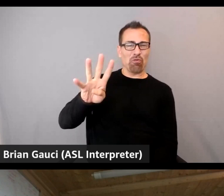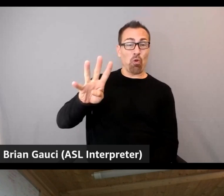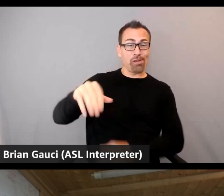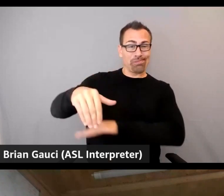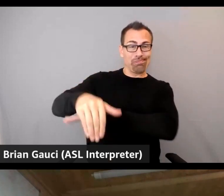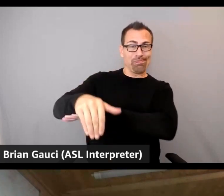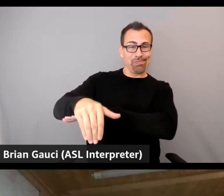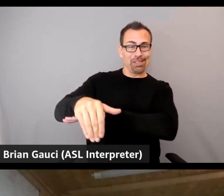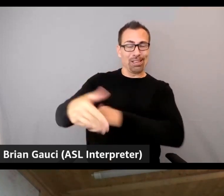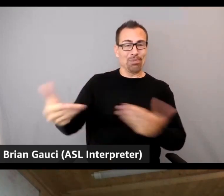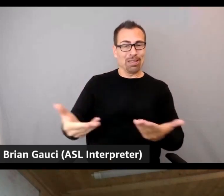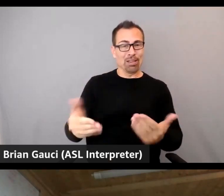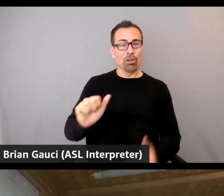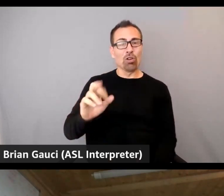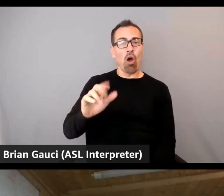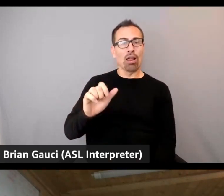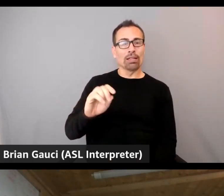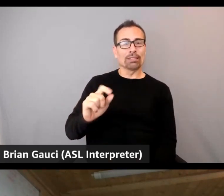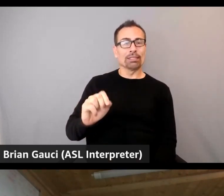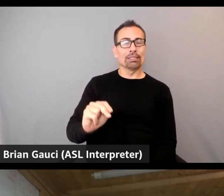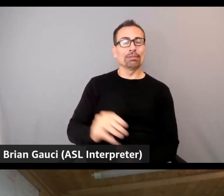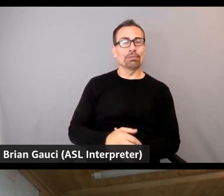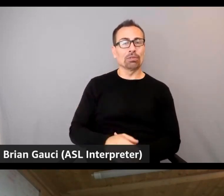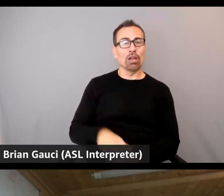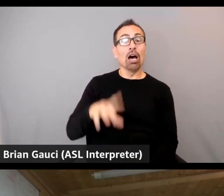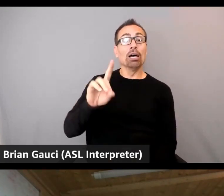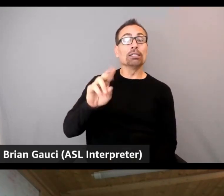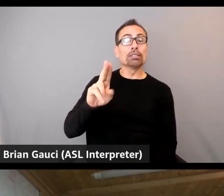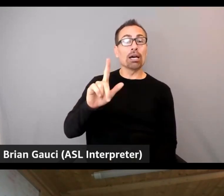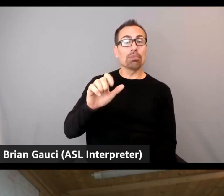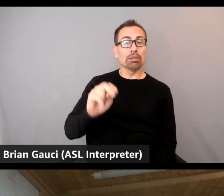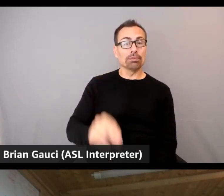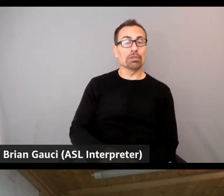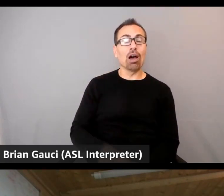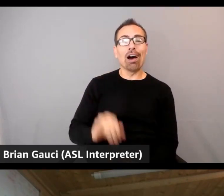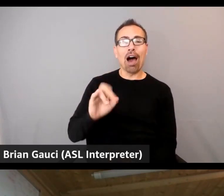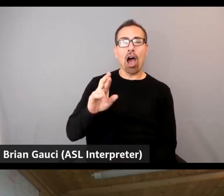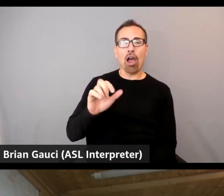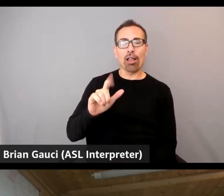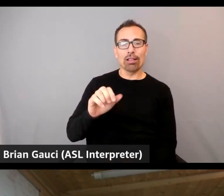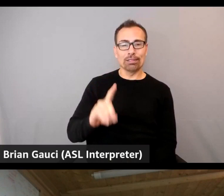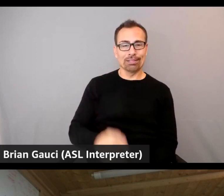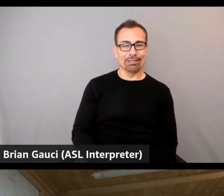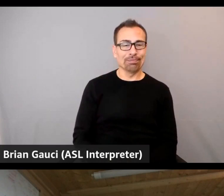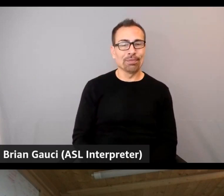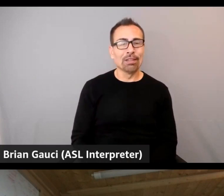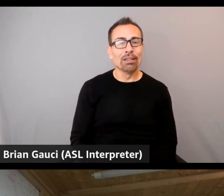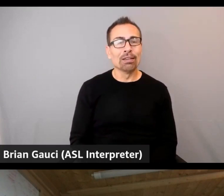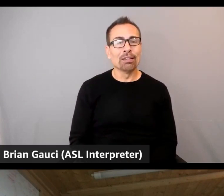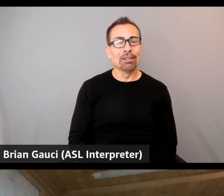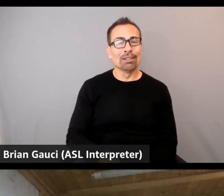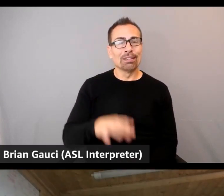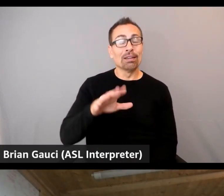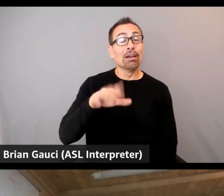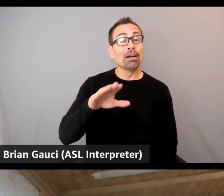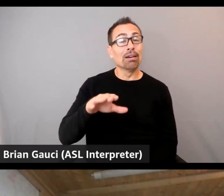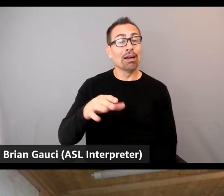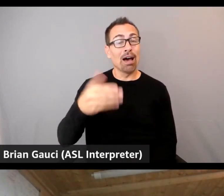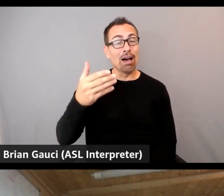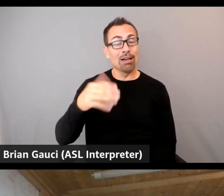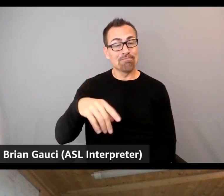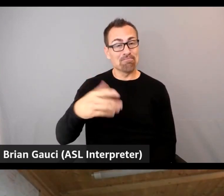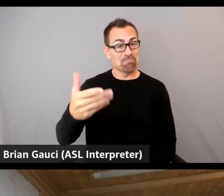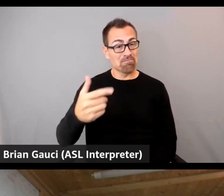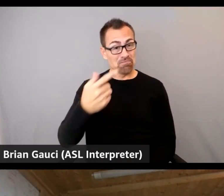Dublin, in Ireland. Cool. Awesome. Well, thanks for joining us. Can you go ahead and quickly introduce yourself to the audience? Hi, folks. I'm Glenn Holmes. I'm